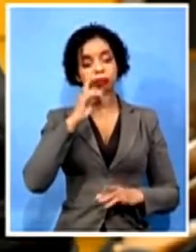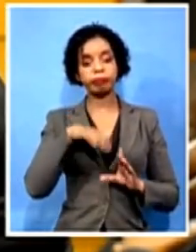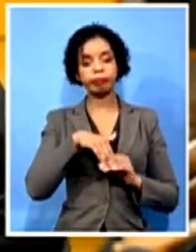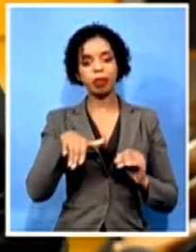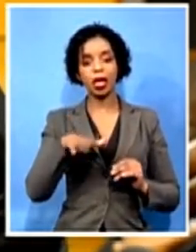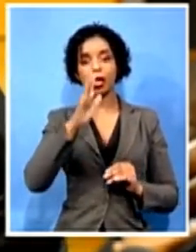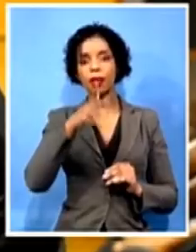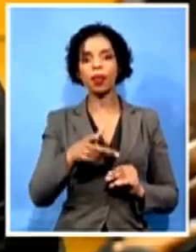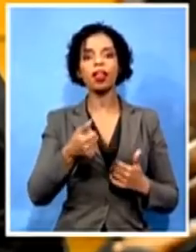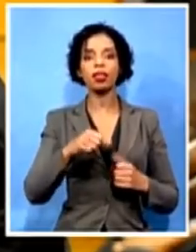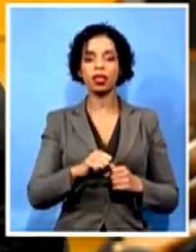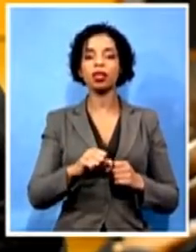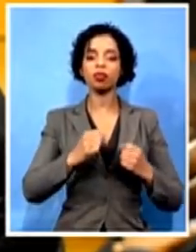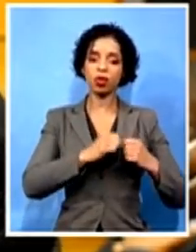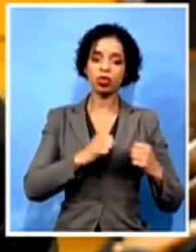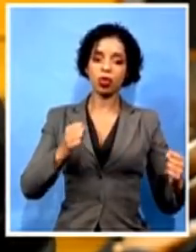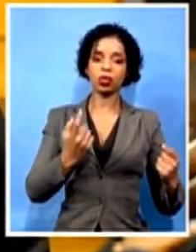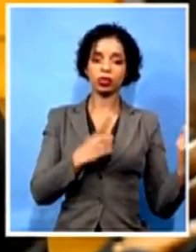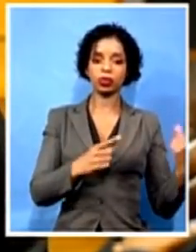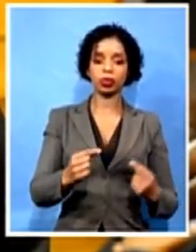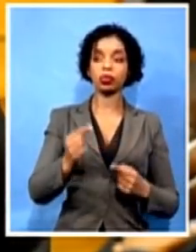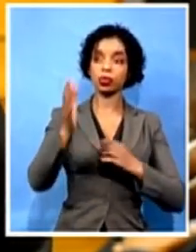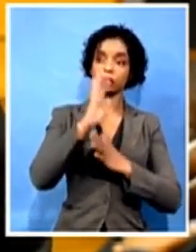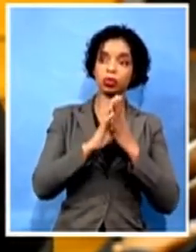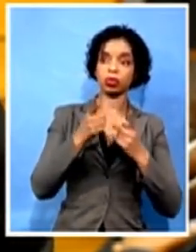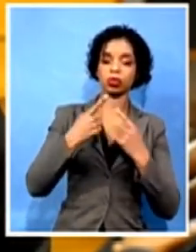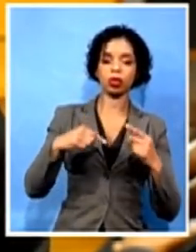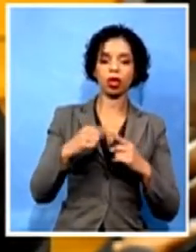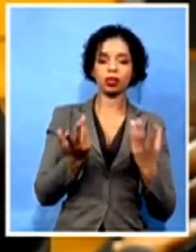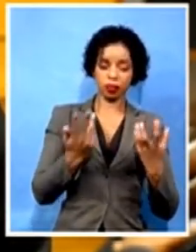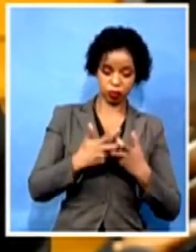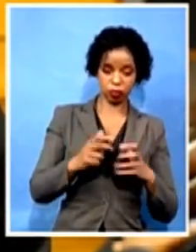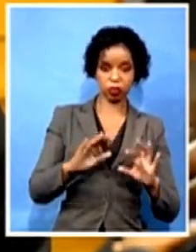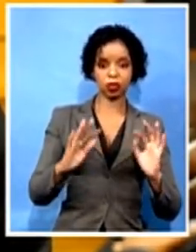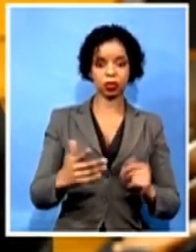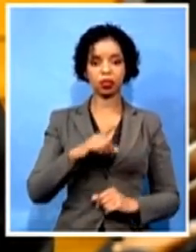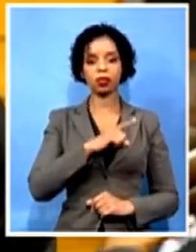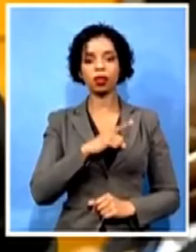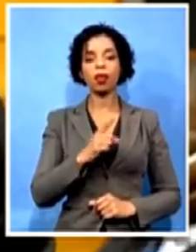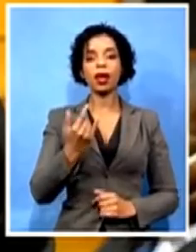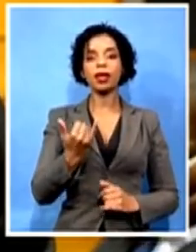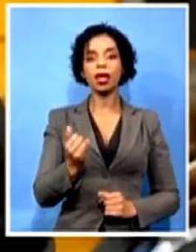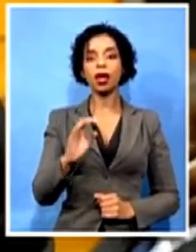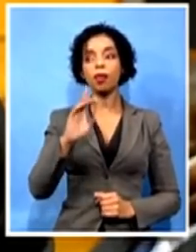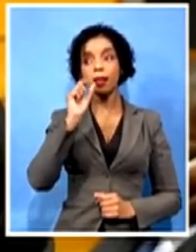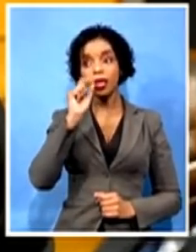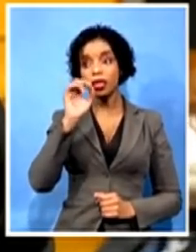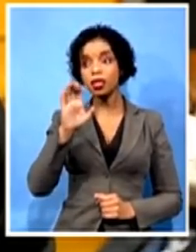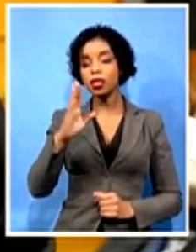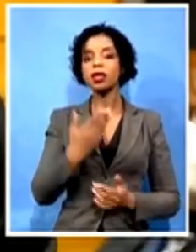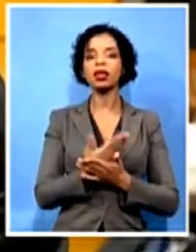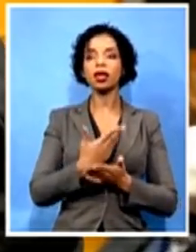we can then talk about whether Mr. Agrizzi should actually be your main witness, or whether he should be an accused, or do you want to shoot the